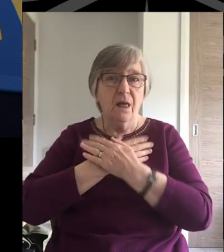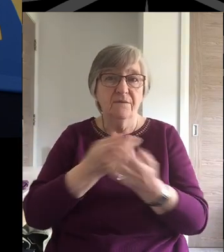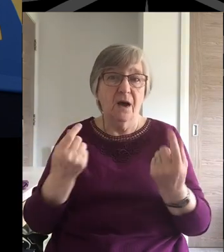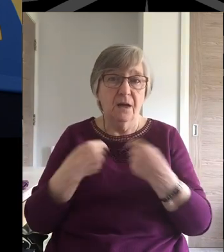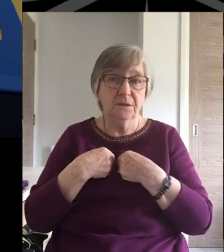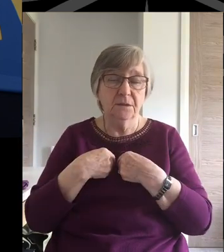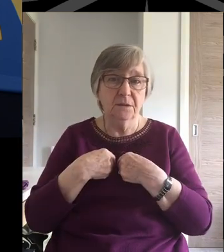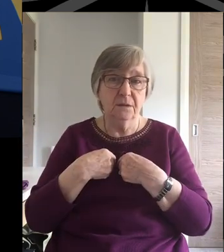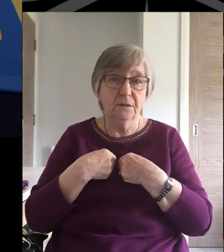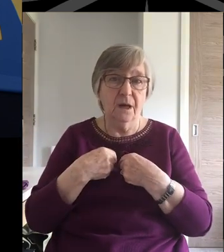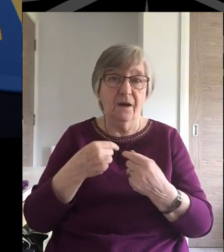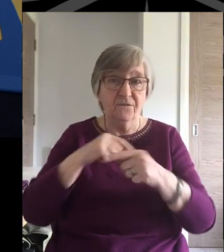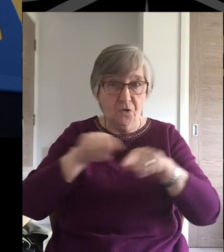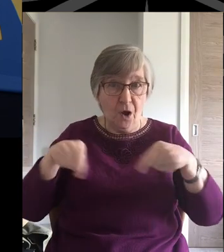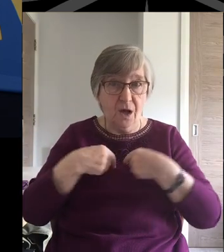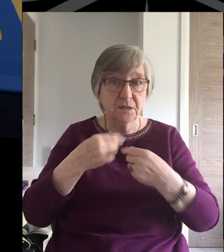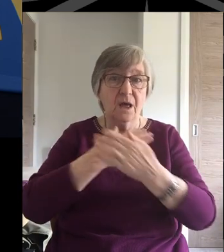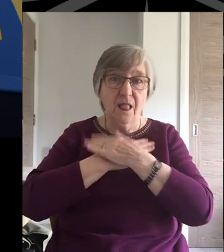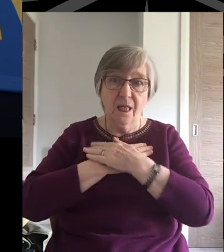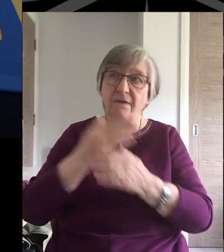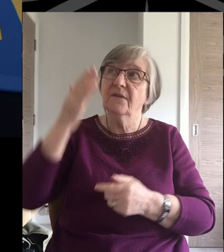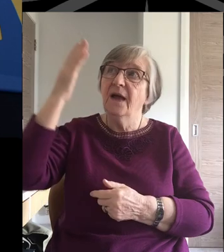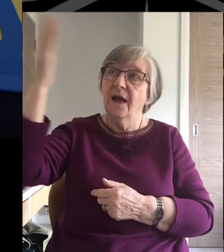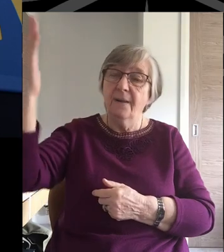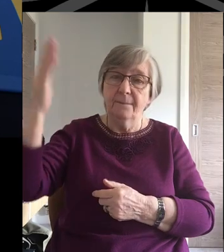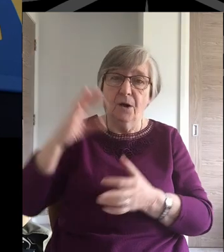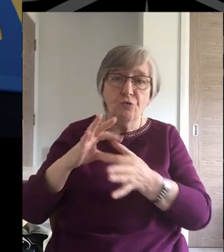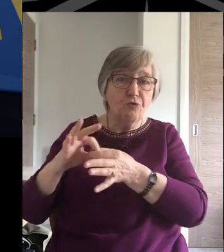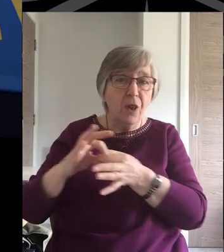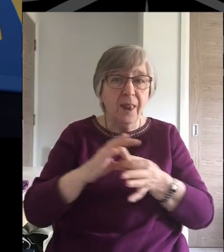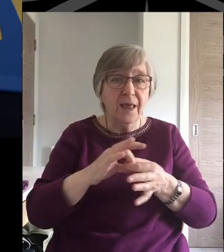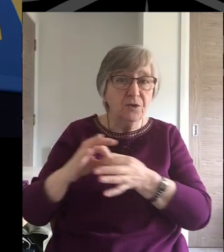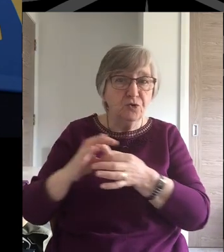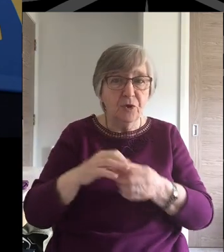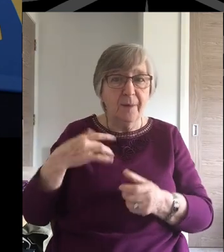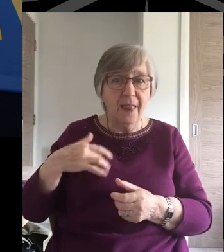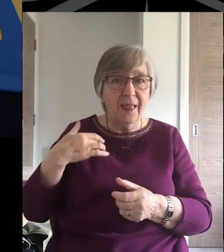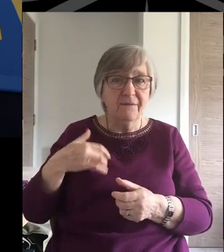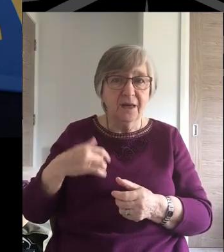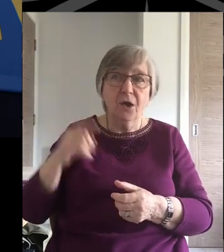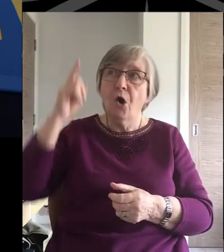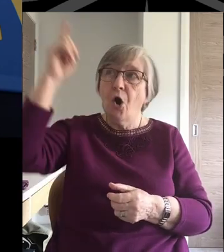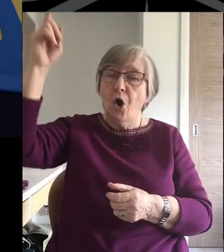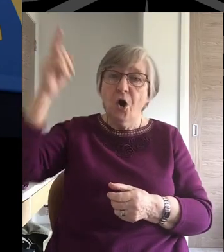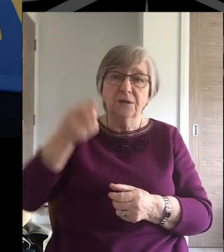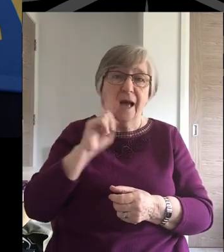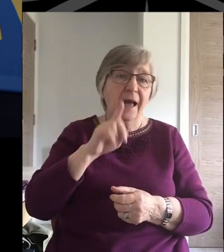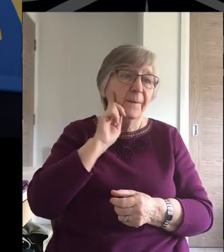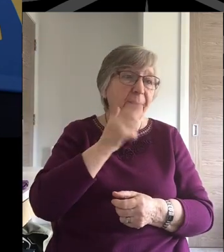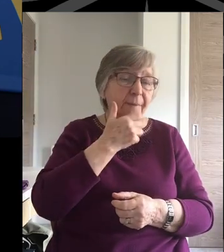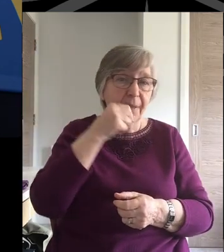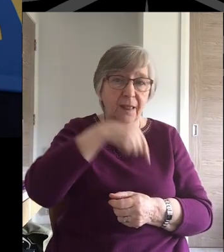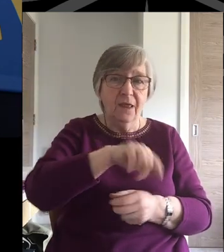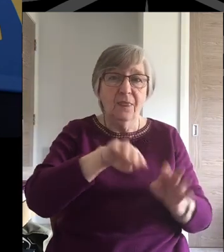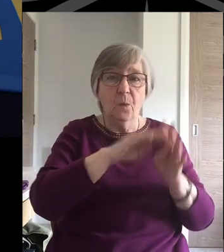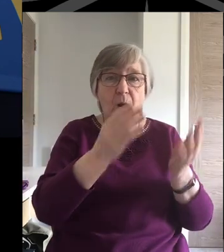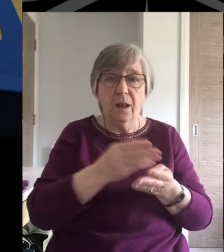him. It's about relationships, a living relationship between a living God and people living in this